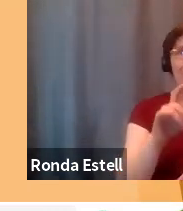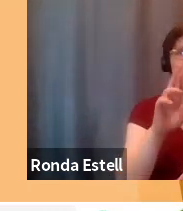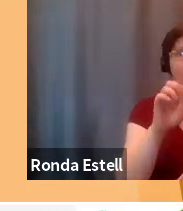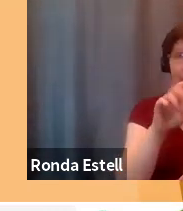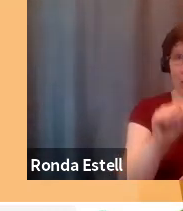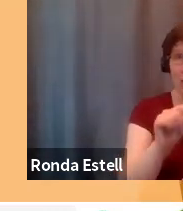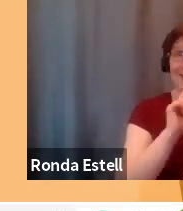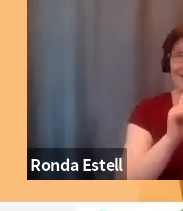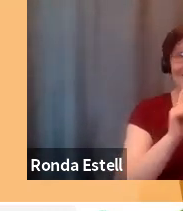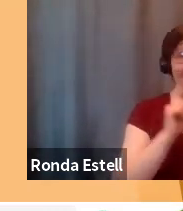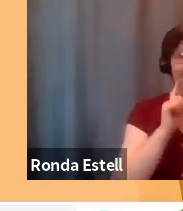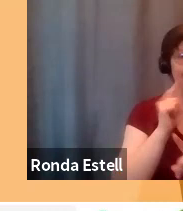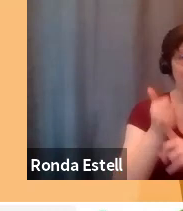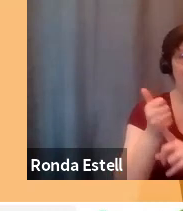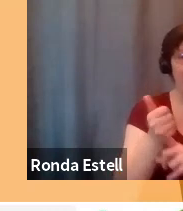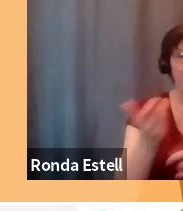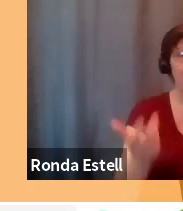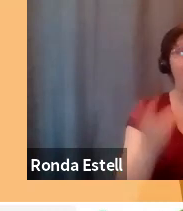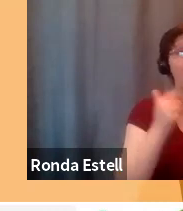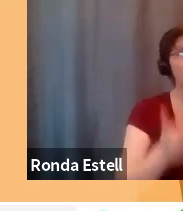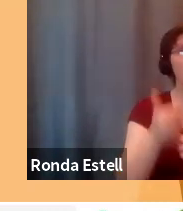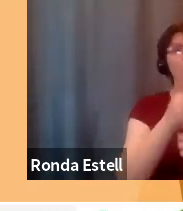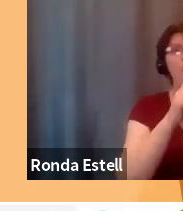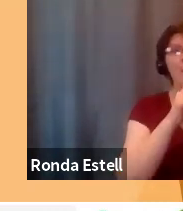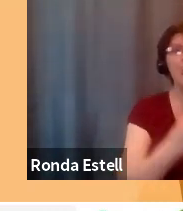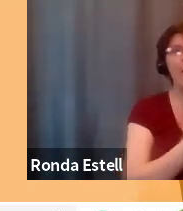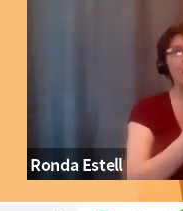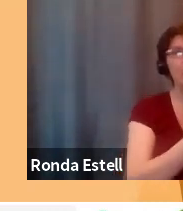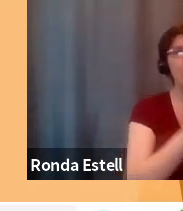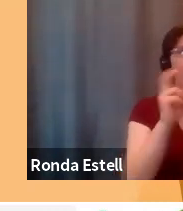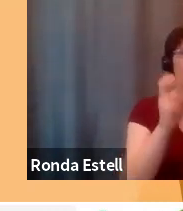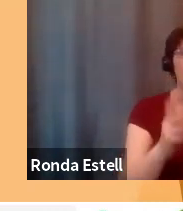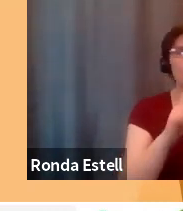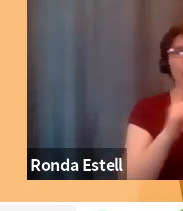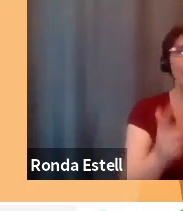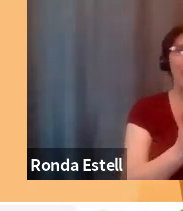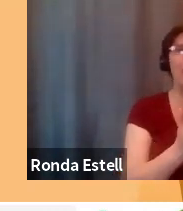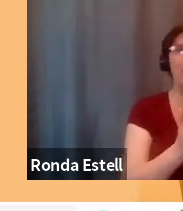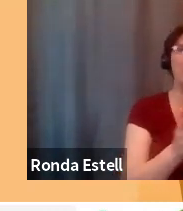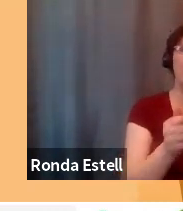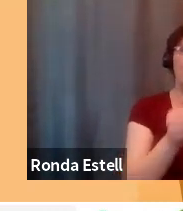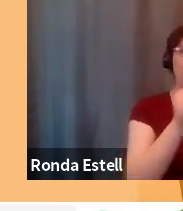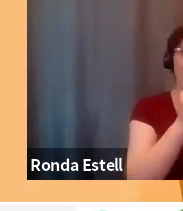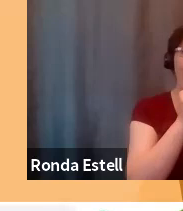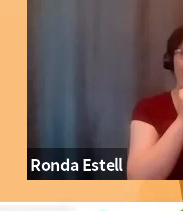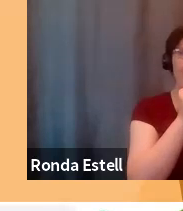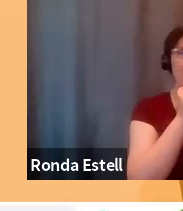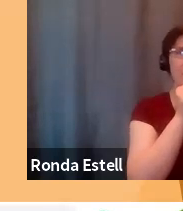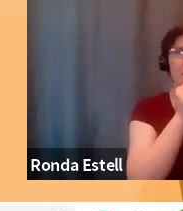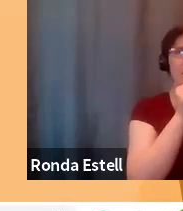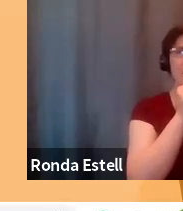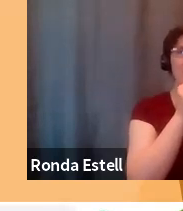And so, on top of being an advocate of issues such as banning private detention centers,